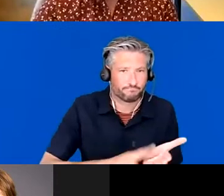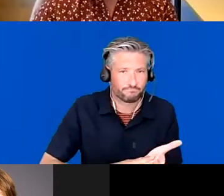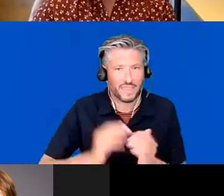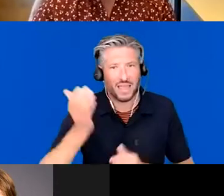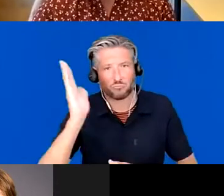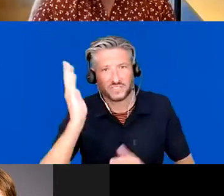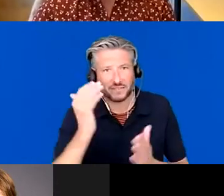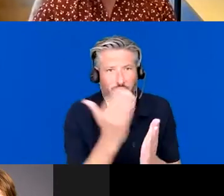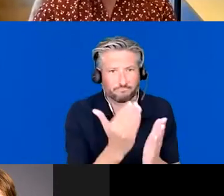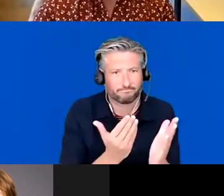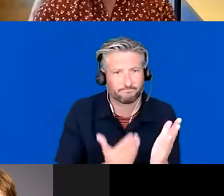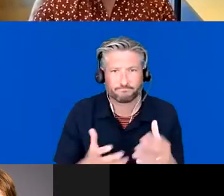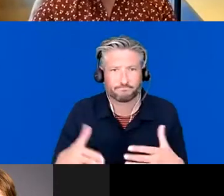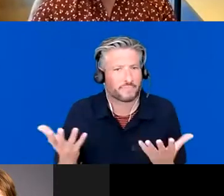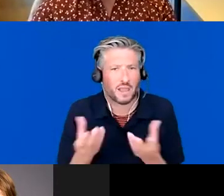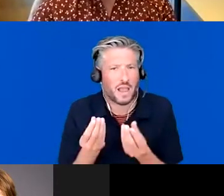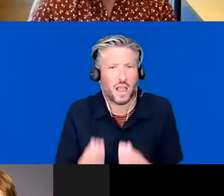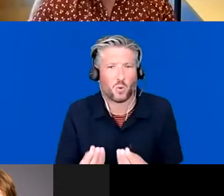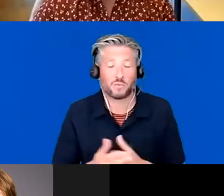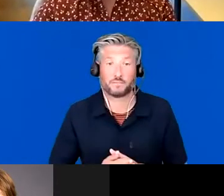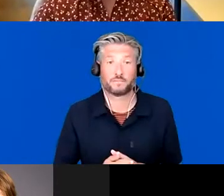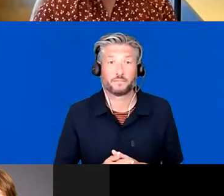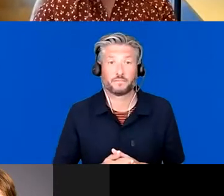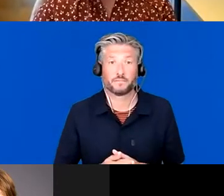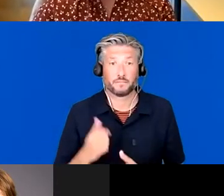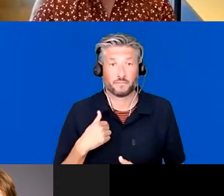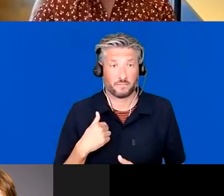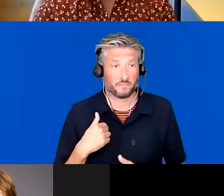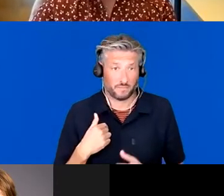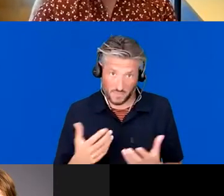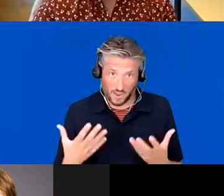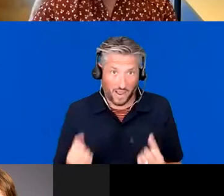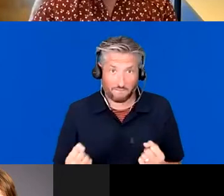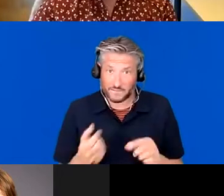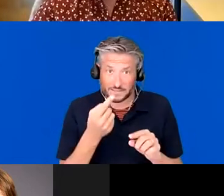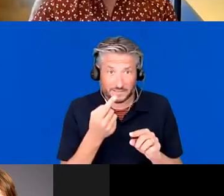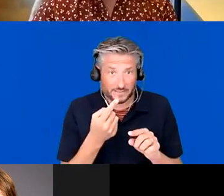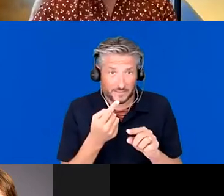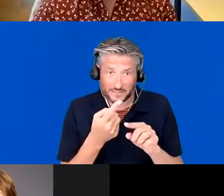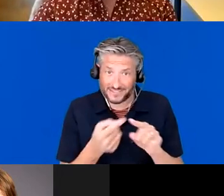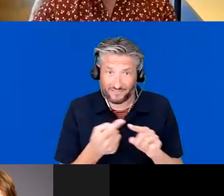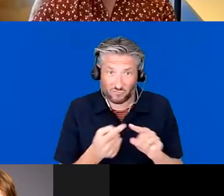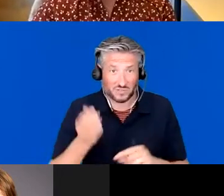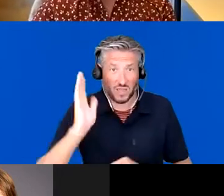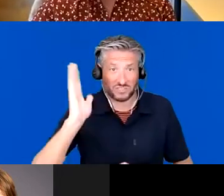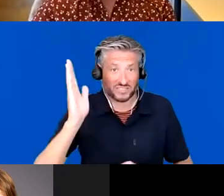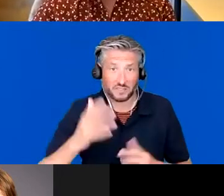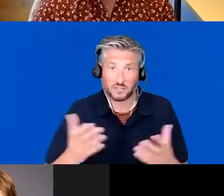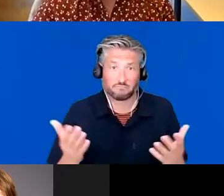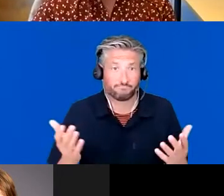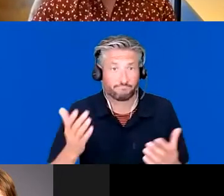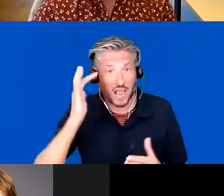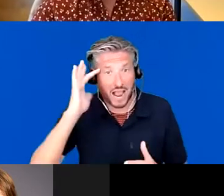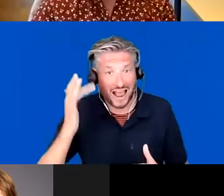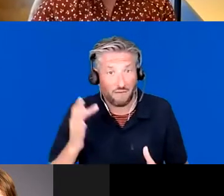to deal with time zones. We had delegates as far west from here as California and as far east as Sydney, Australia. Lots